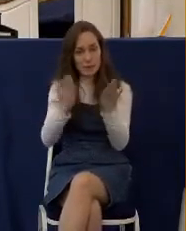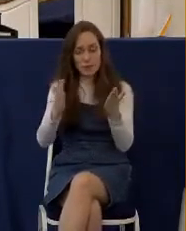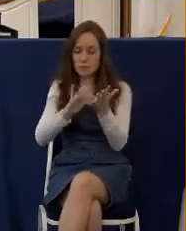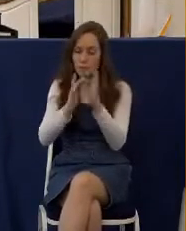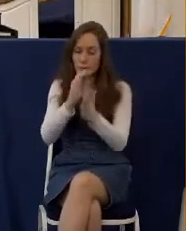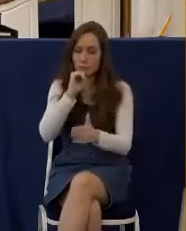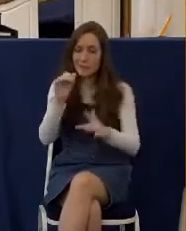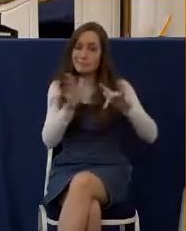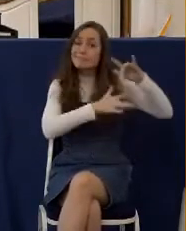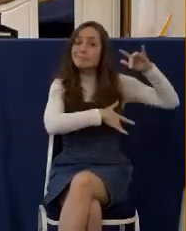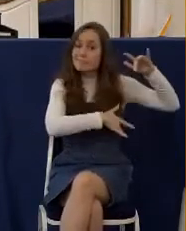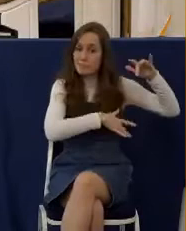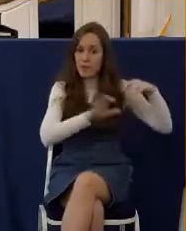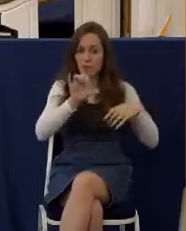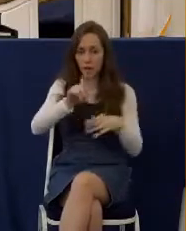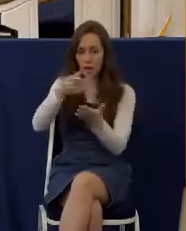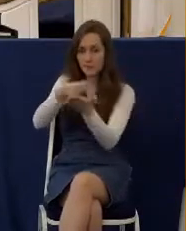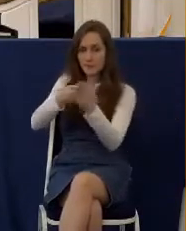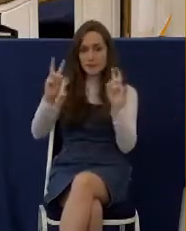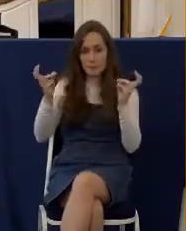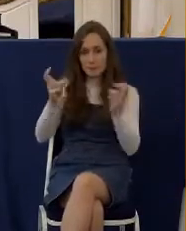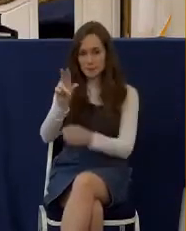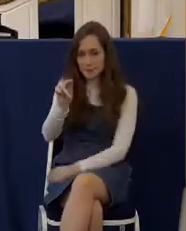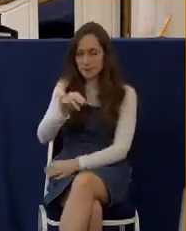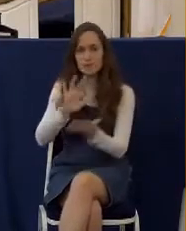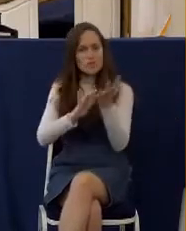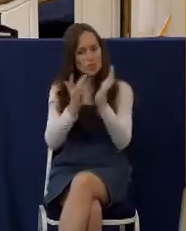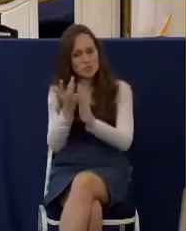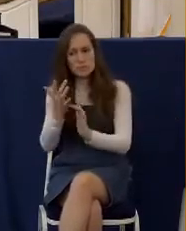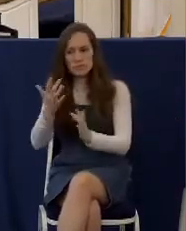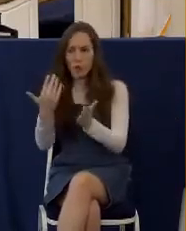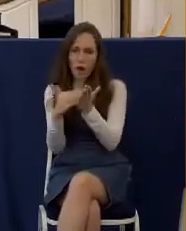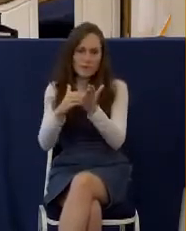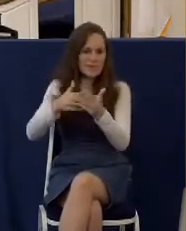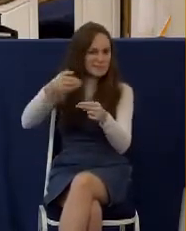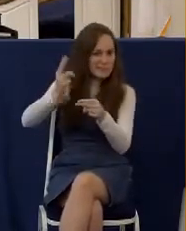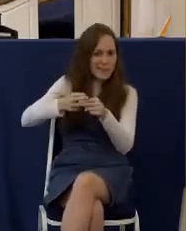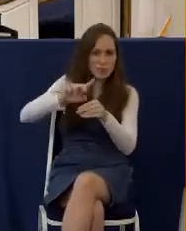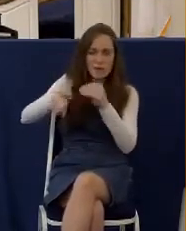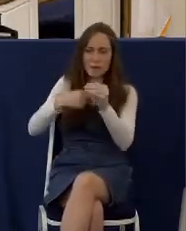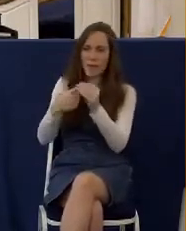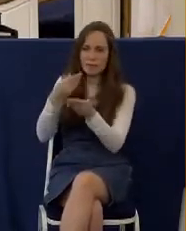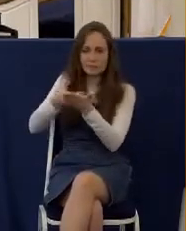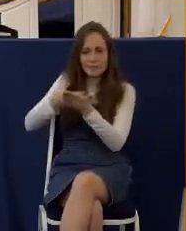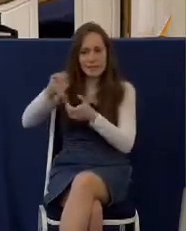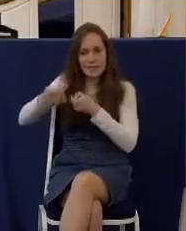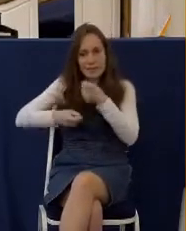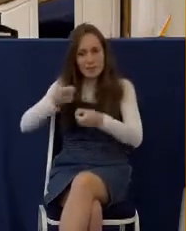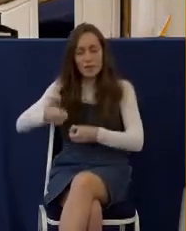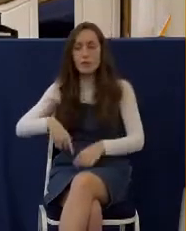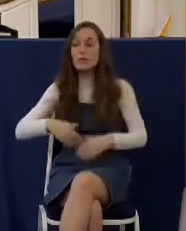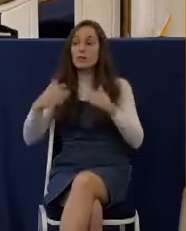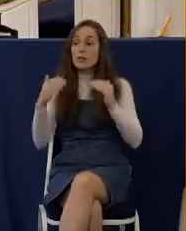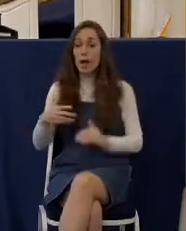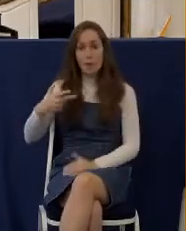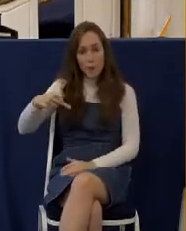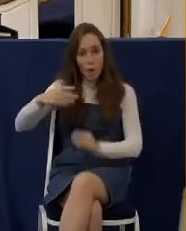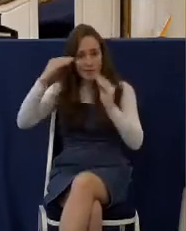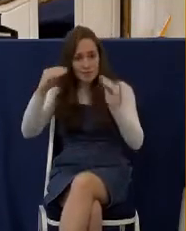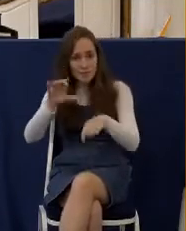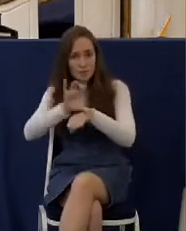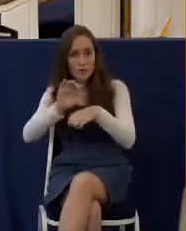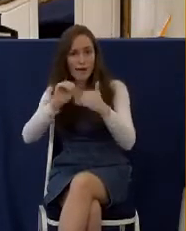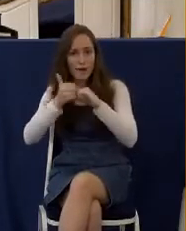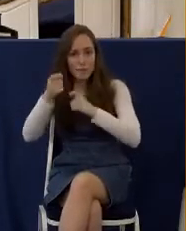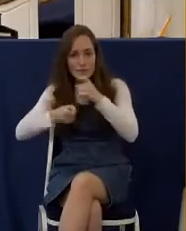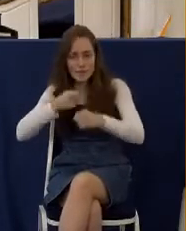this. In fact, Jesus talked about this a lot in his earthly ministry. Paul teaches the churches how to do this. In fact, a lot of Paul's